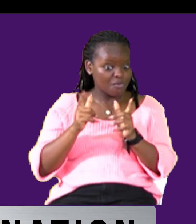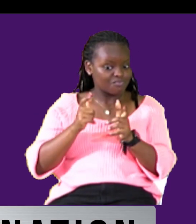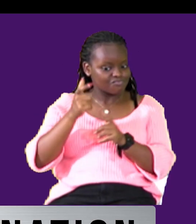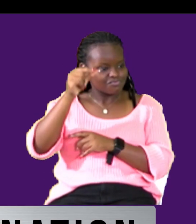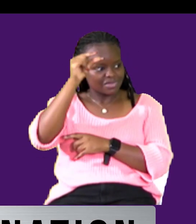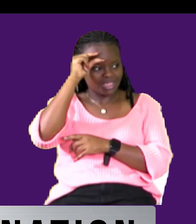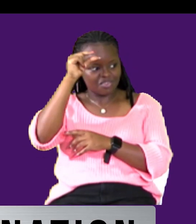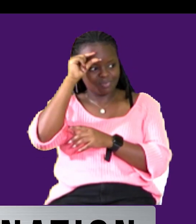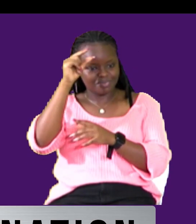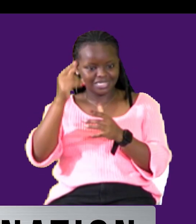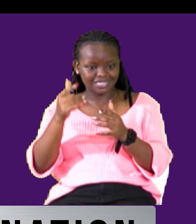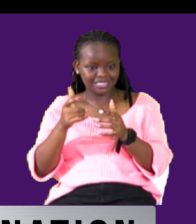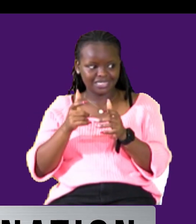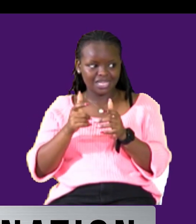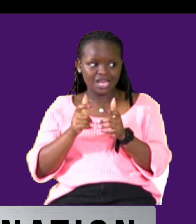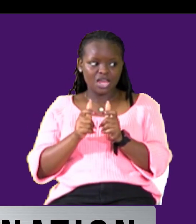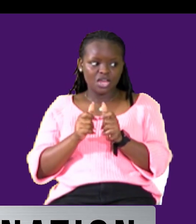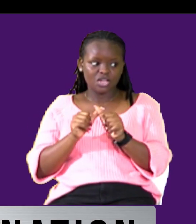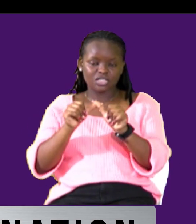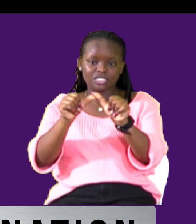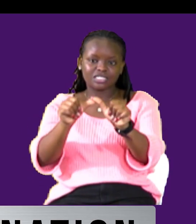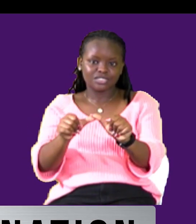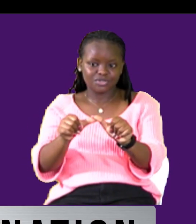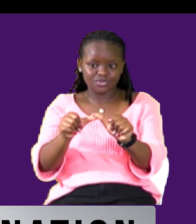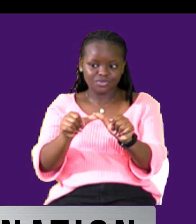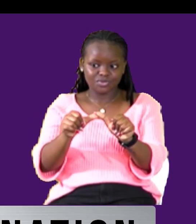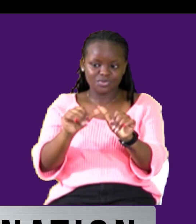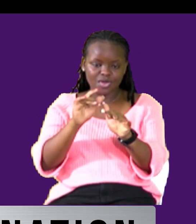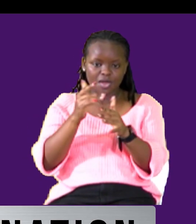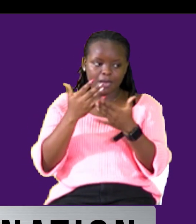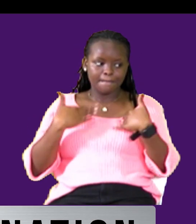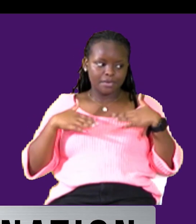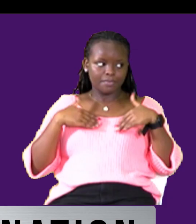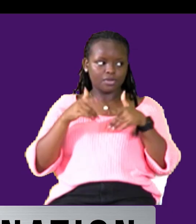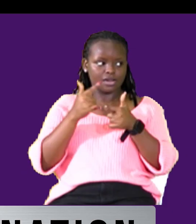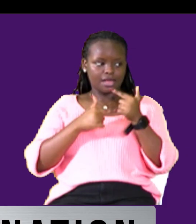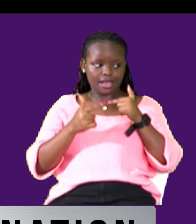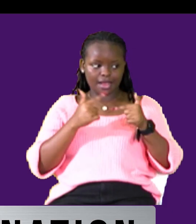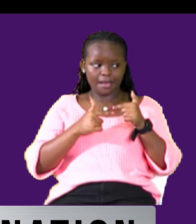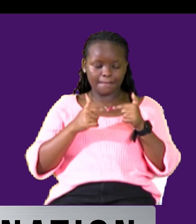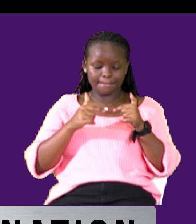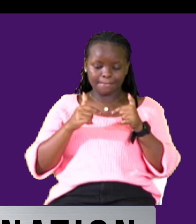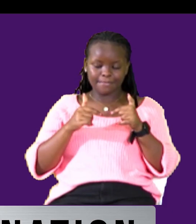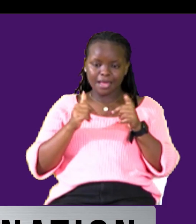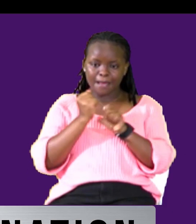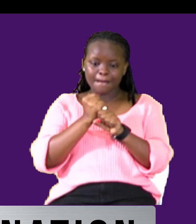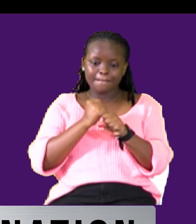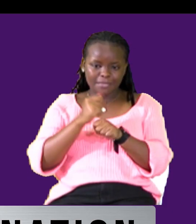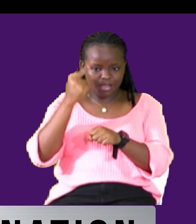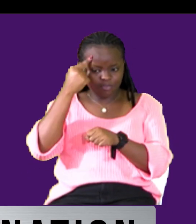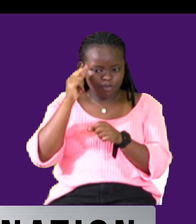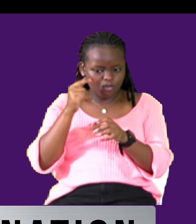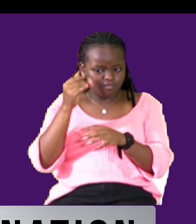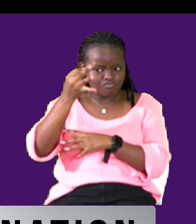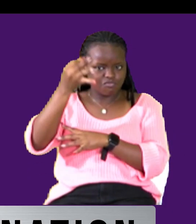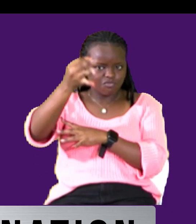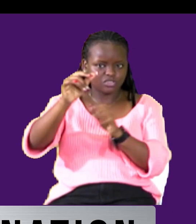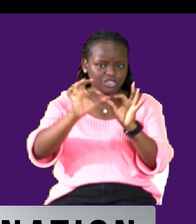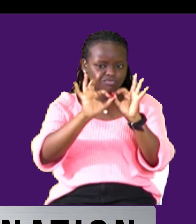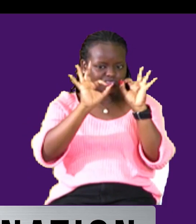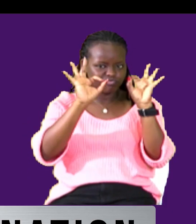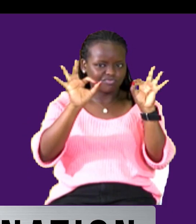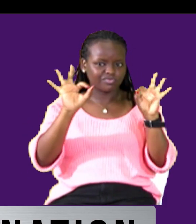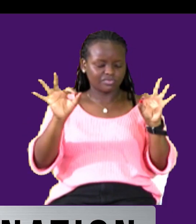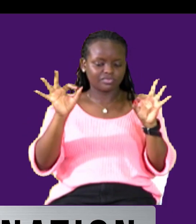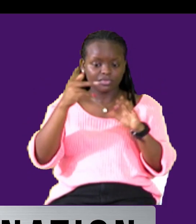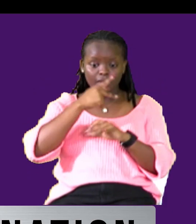kupigania haki yao, because hadi watu wetu wenye watakam lazima uweze umetengenezea future fit. Unaona, tunasemanga kama kitu yenye maparo